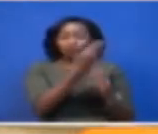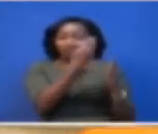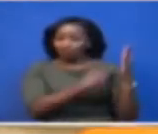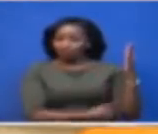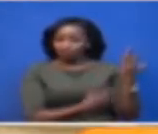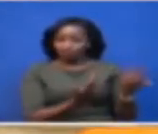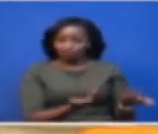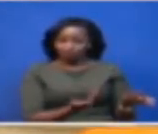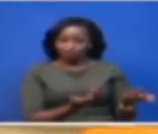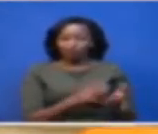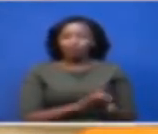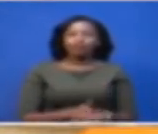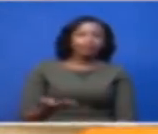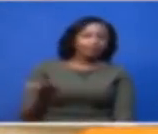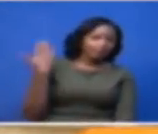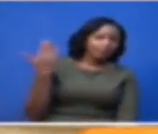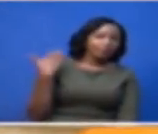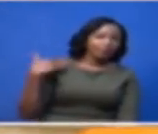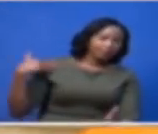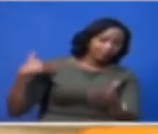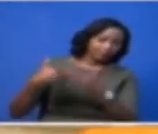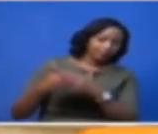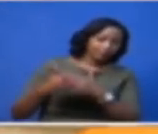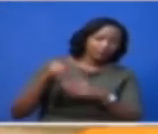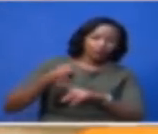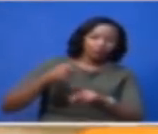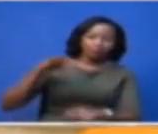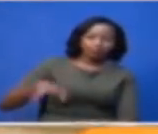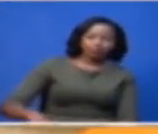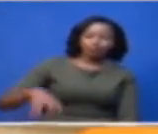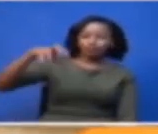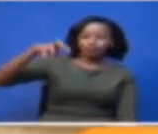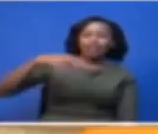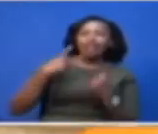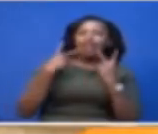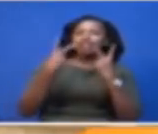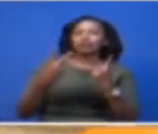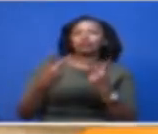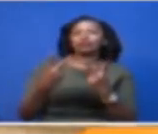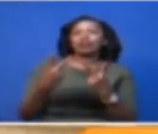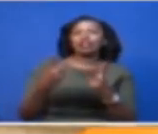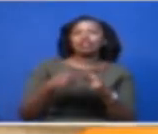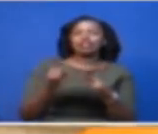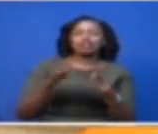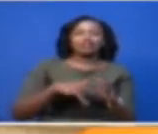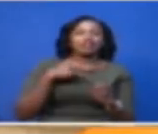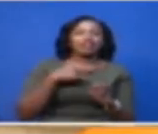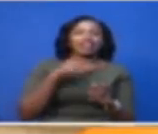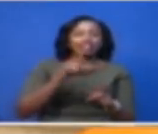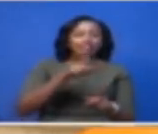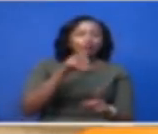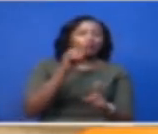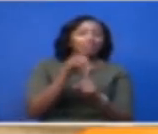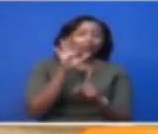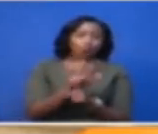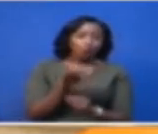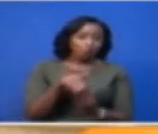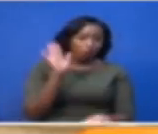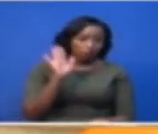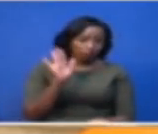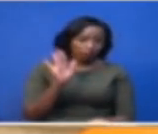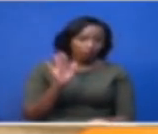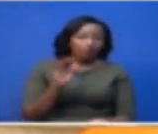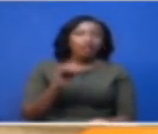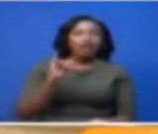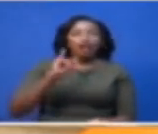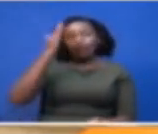myself wanting from very early on as a kid to explore all the things I found I was good at. I loved math. I know most